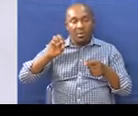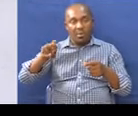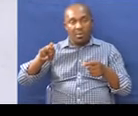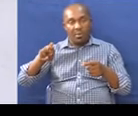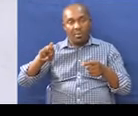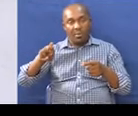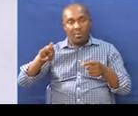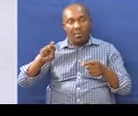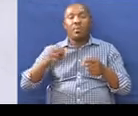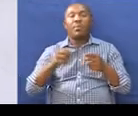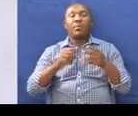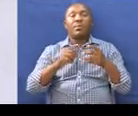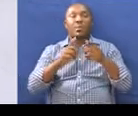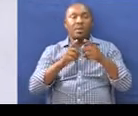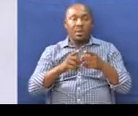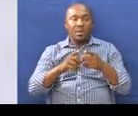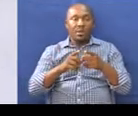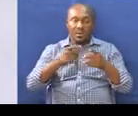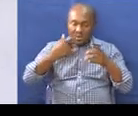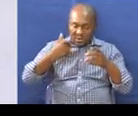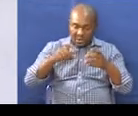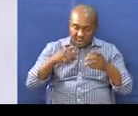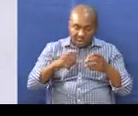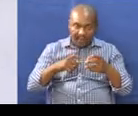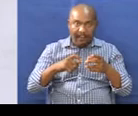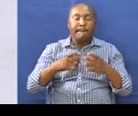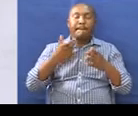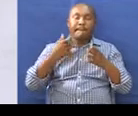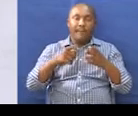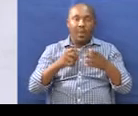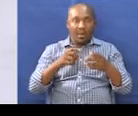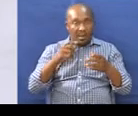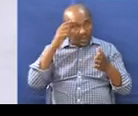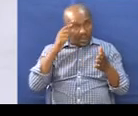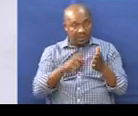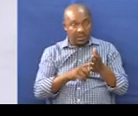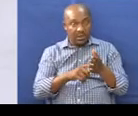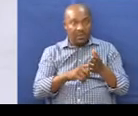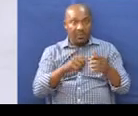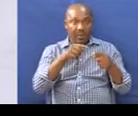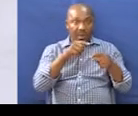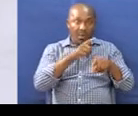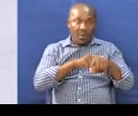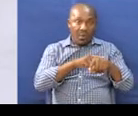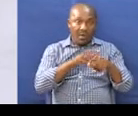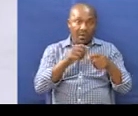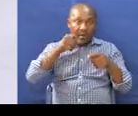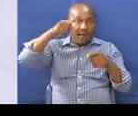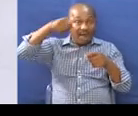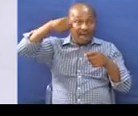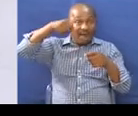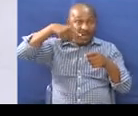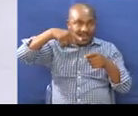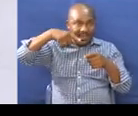Then shake after each drop. This means when the first drop enters in the mixture of food